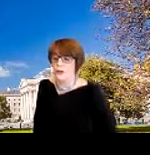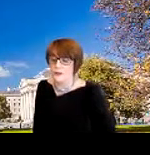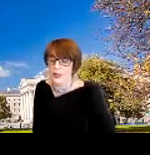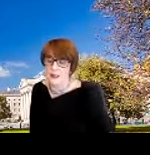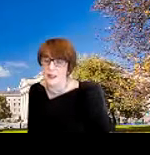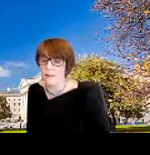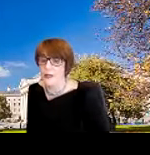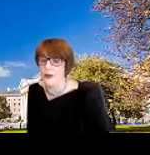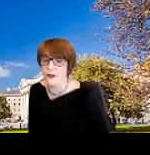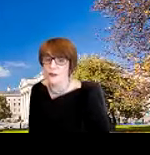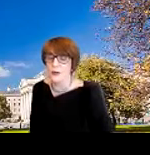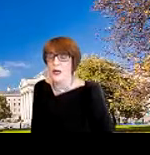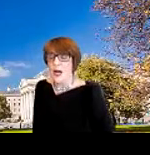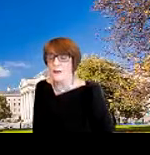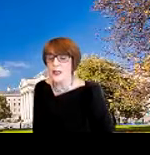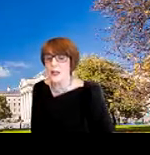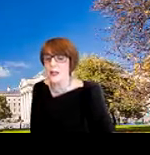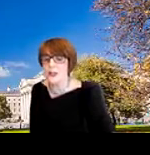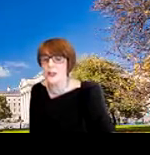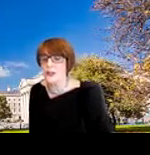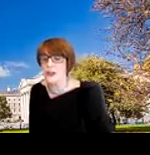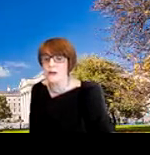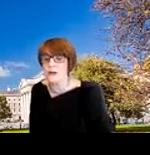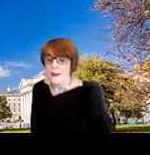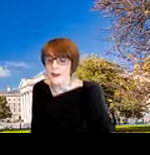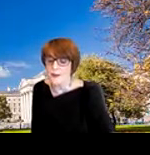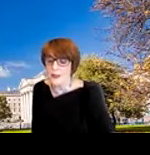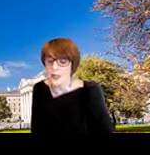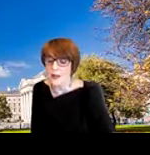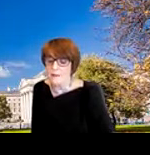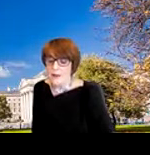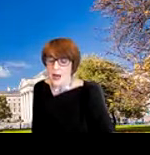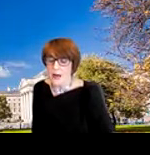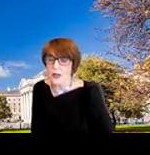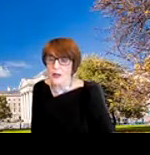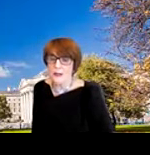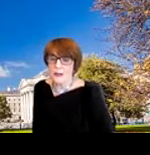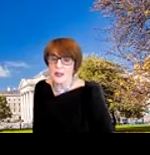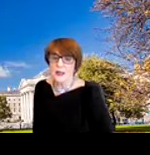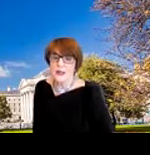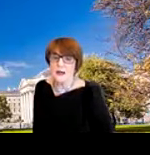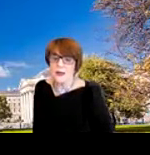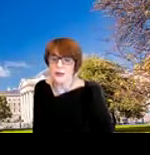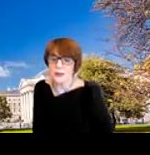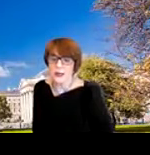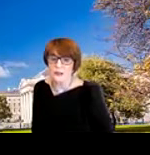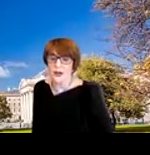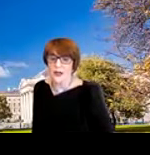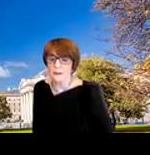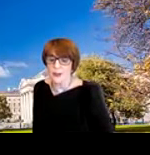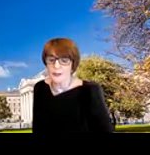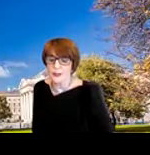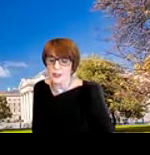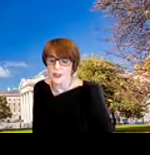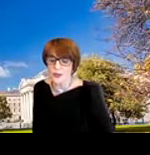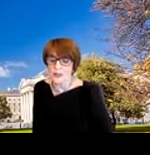cause of death has not been confirmed. So I think a lot of the concern that was out there at the beginning with respect to the fact that